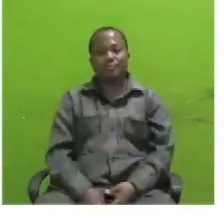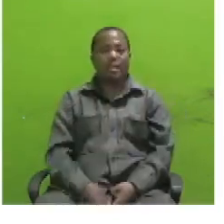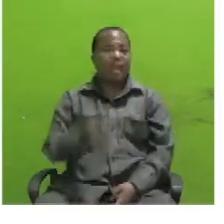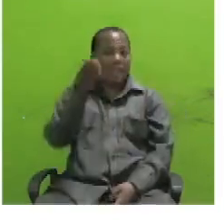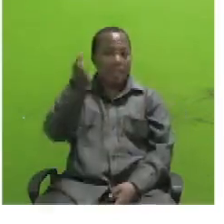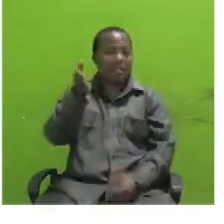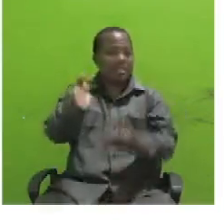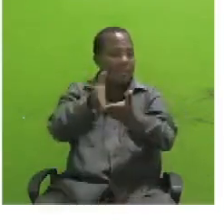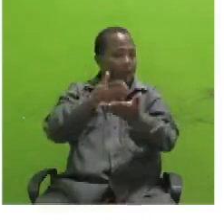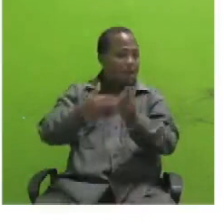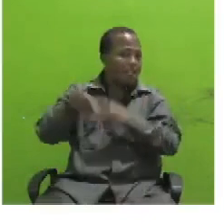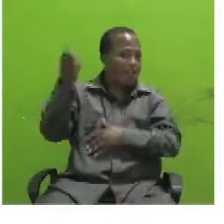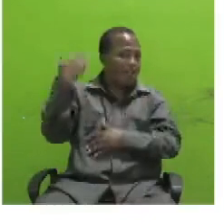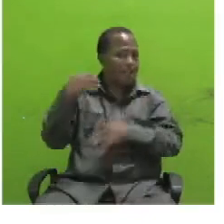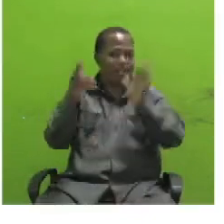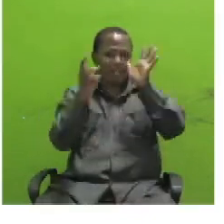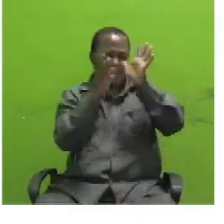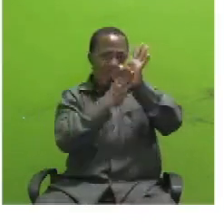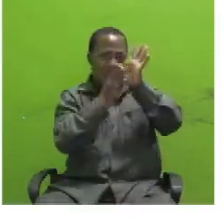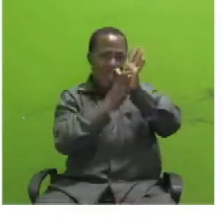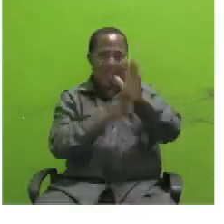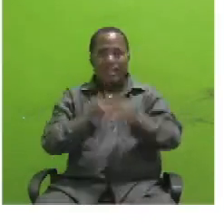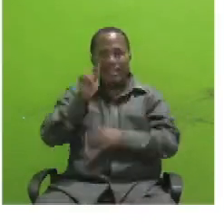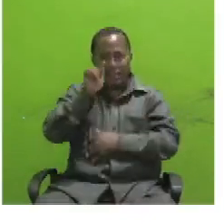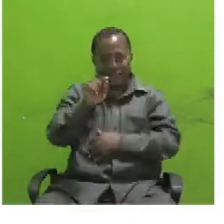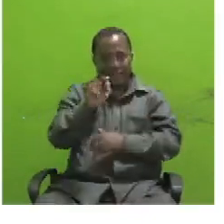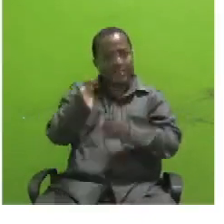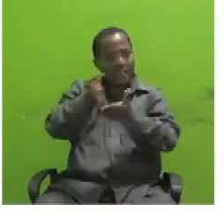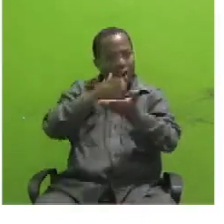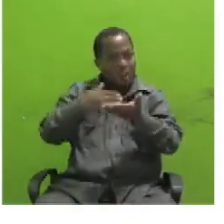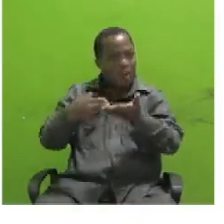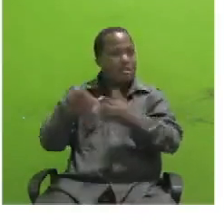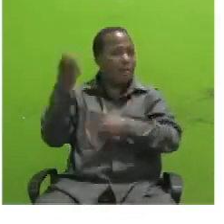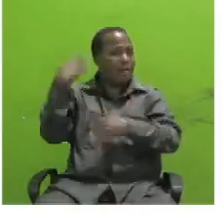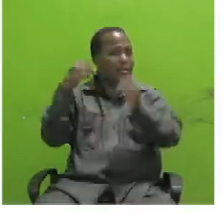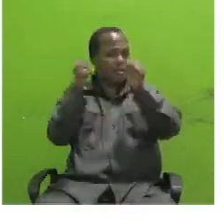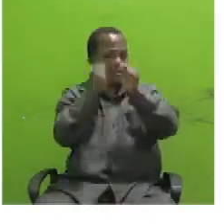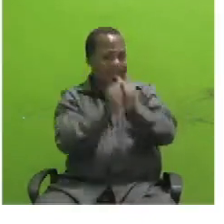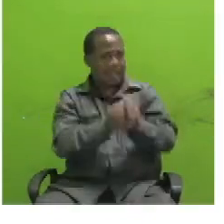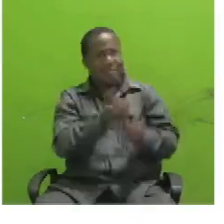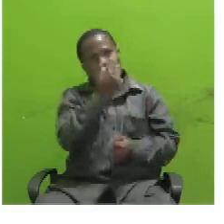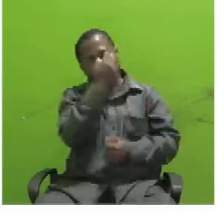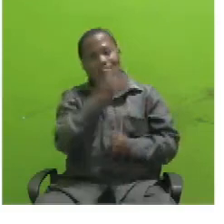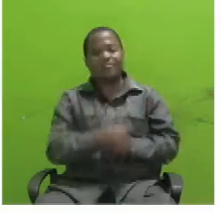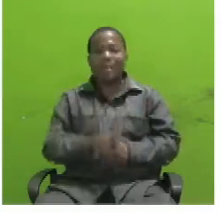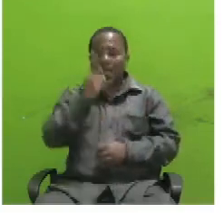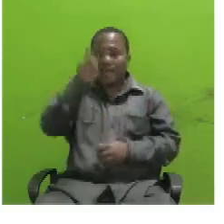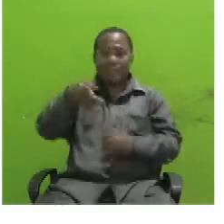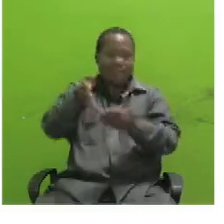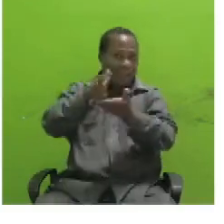It is 9:15. It is 10:15. It